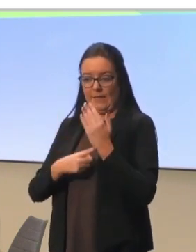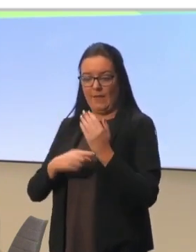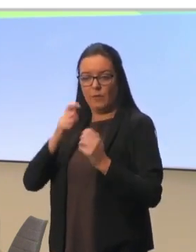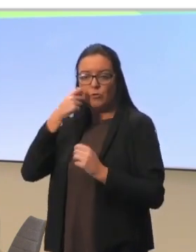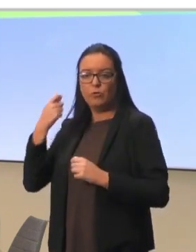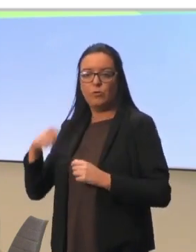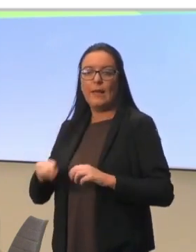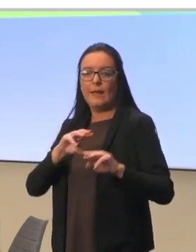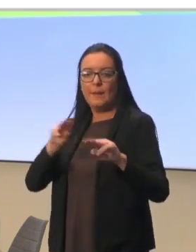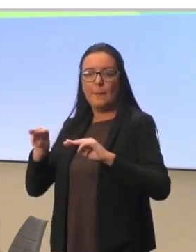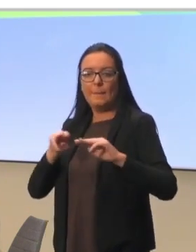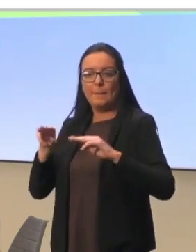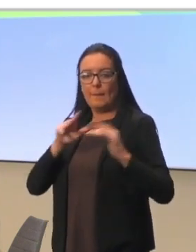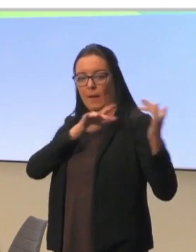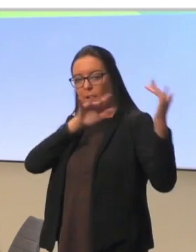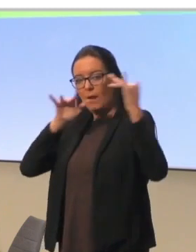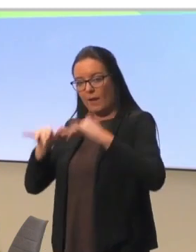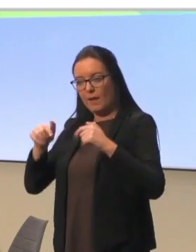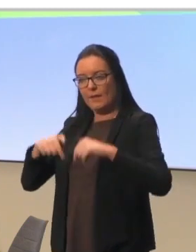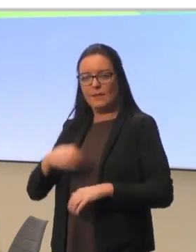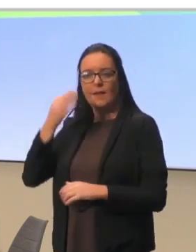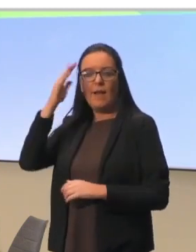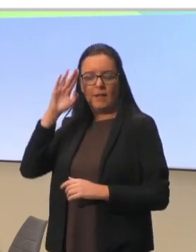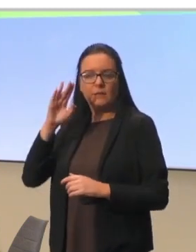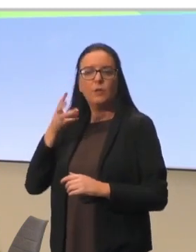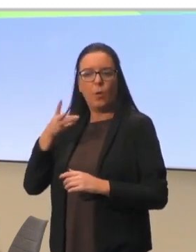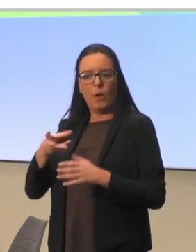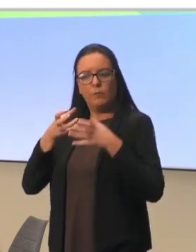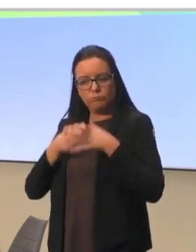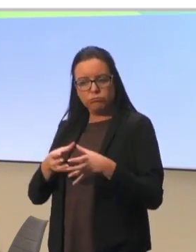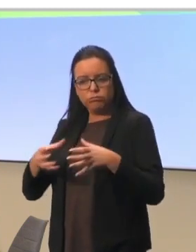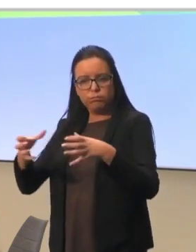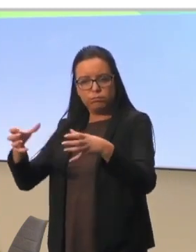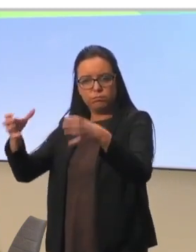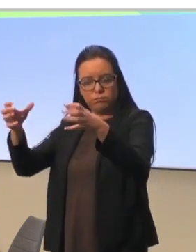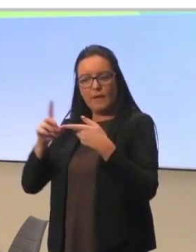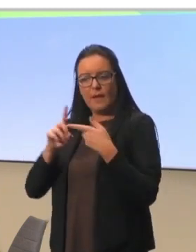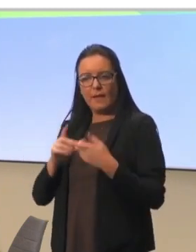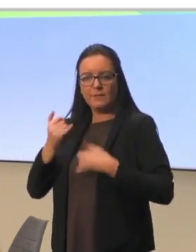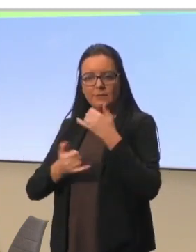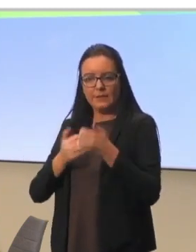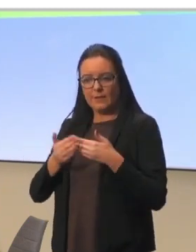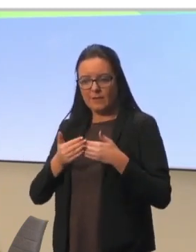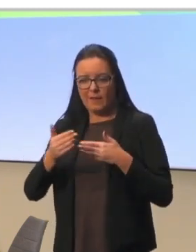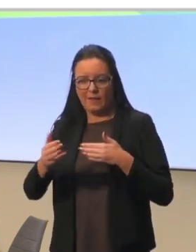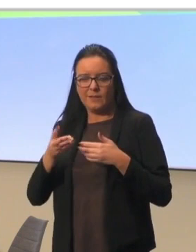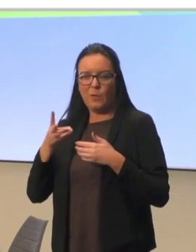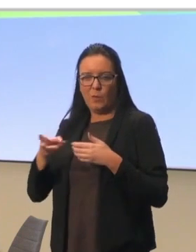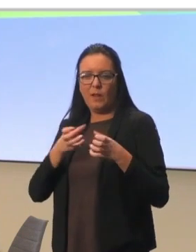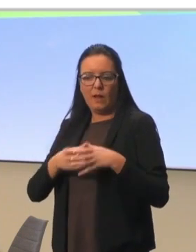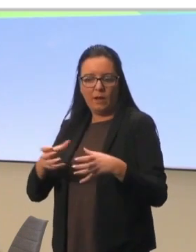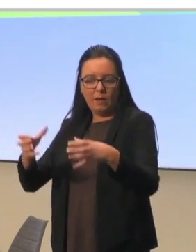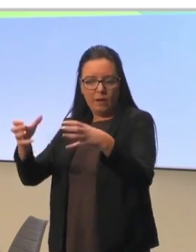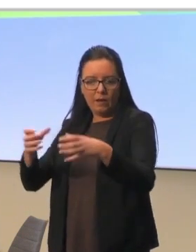Ireland. This trend is continuing to grow, and we talked about this in the years ahead, it looks like it, and the integration of students